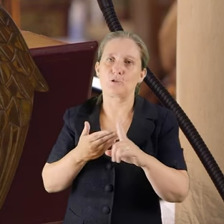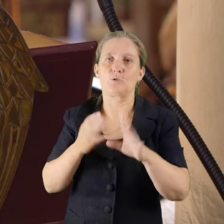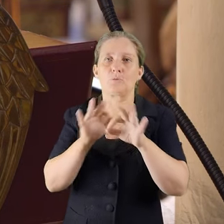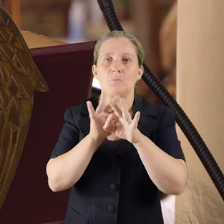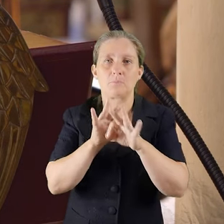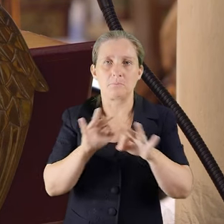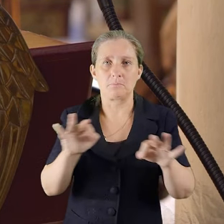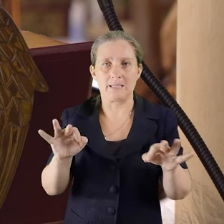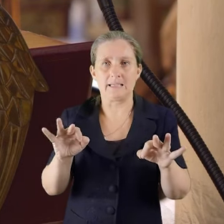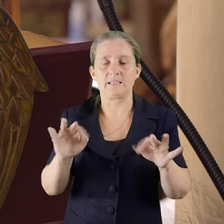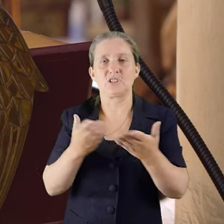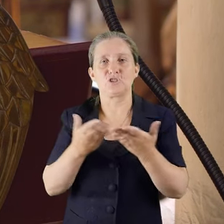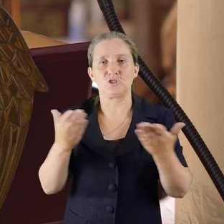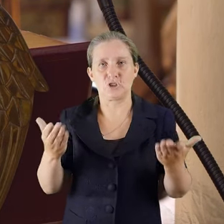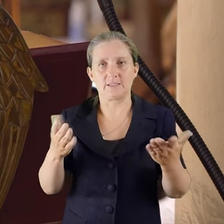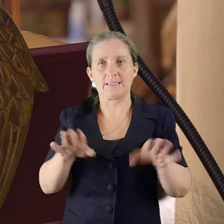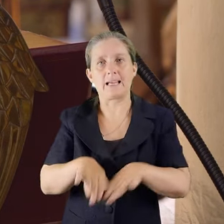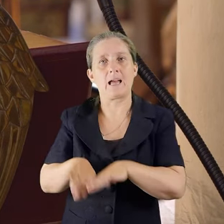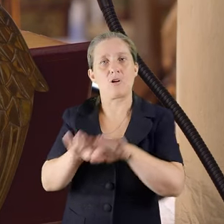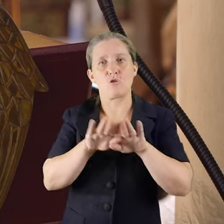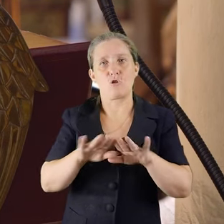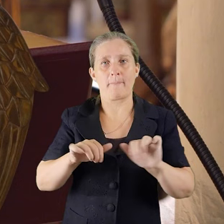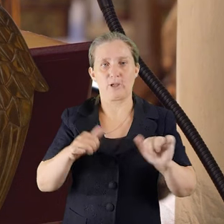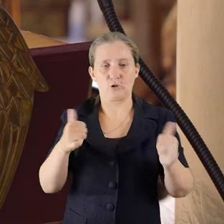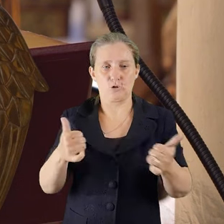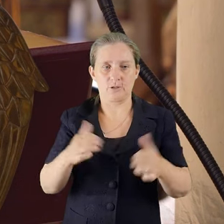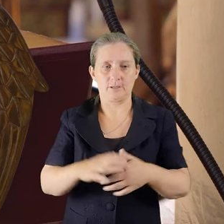peace, justice and the common good.